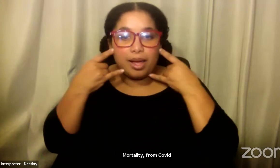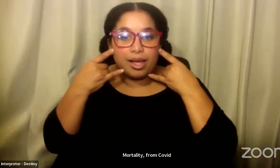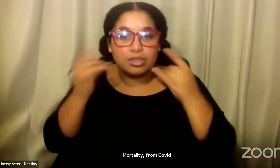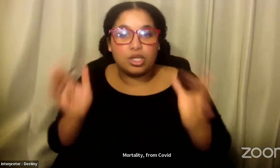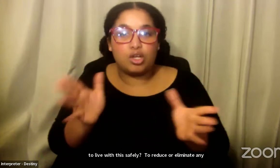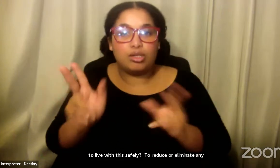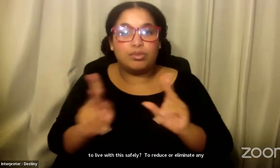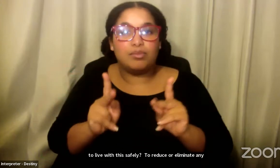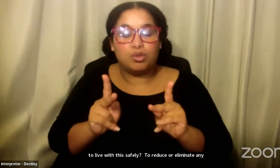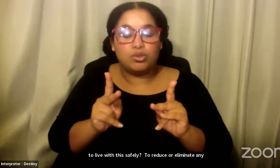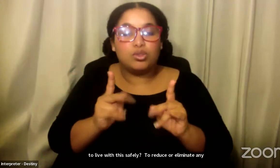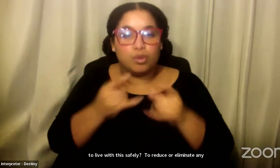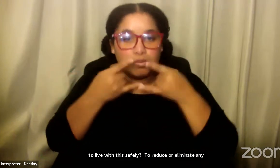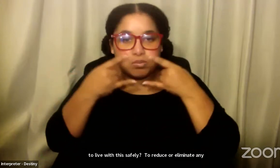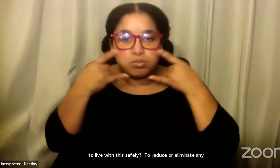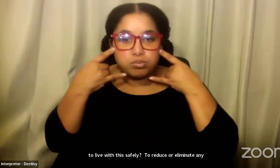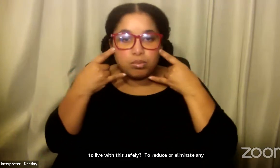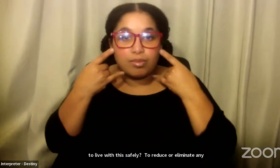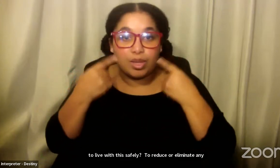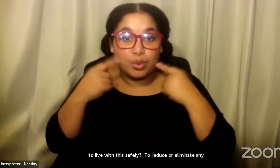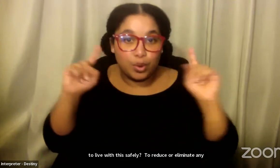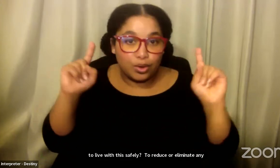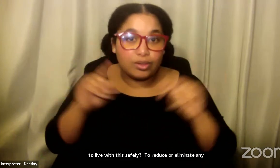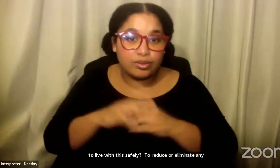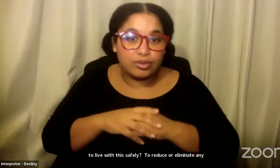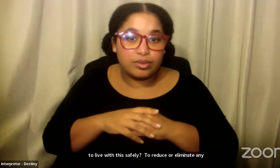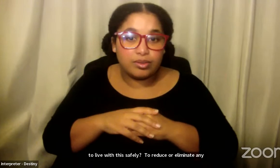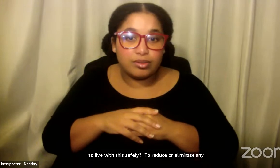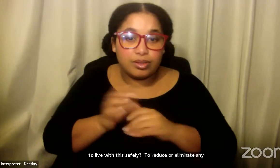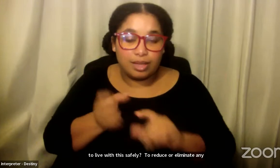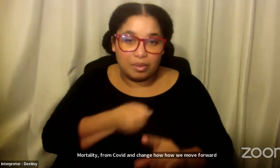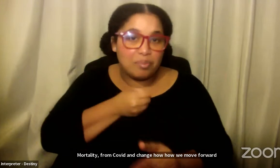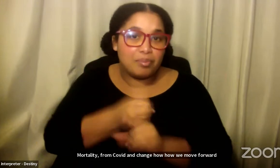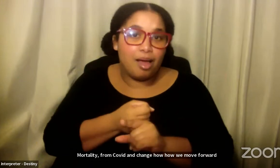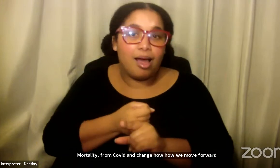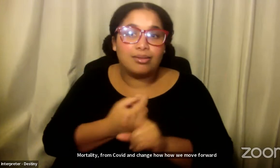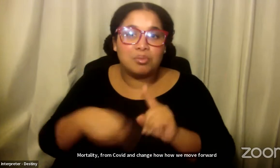wear them, please. They do work. They make a difference.